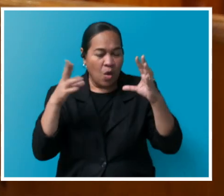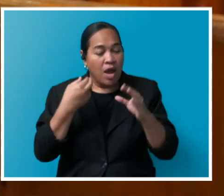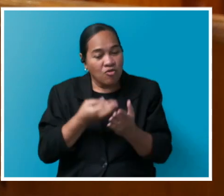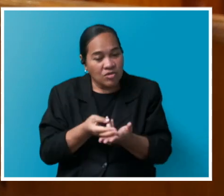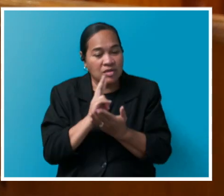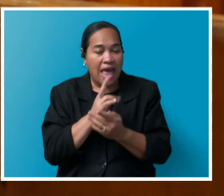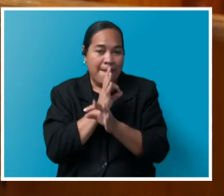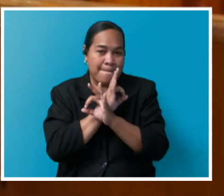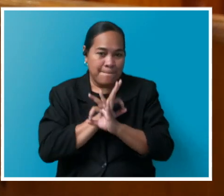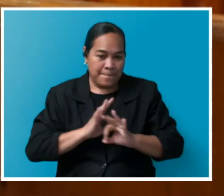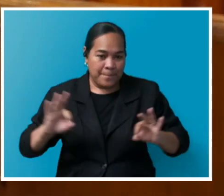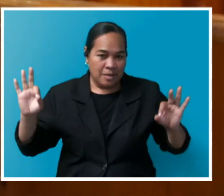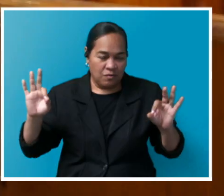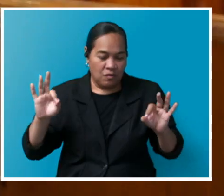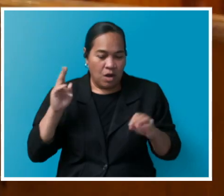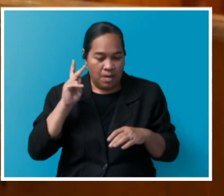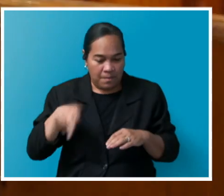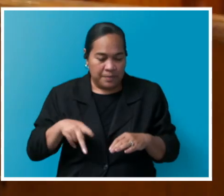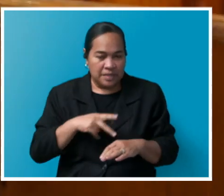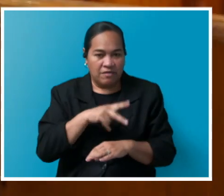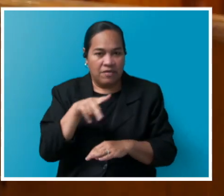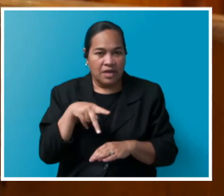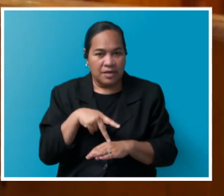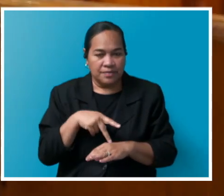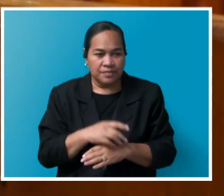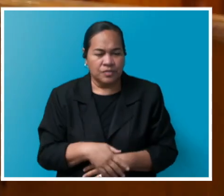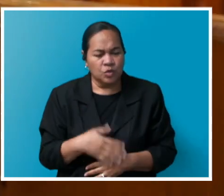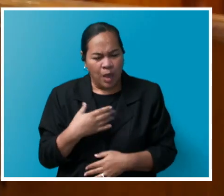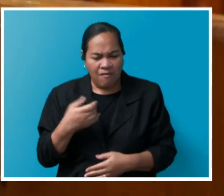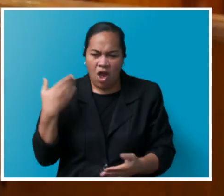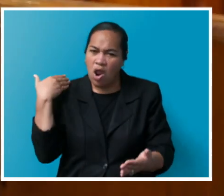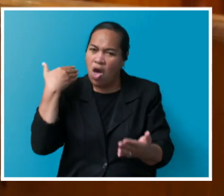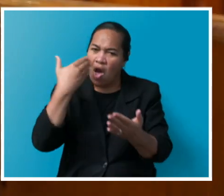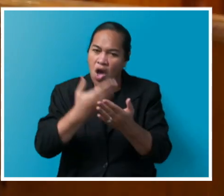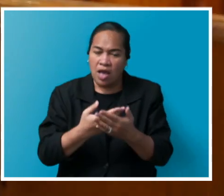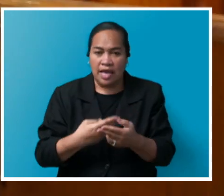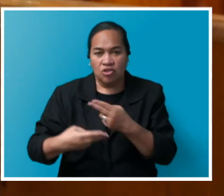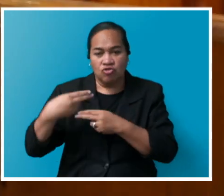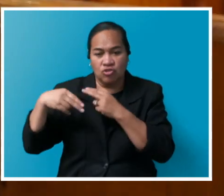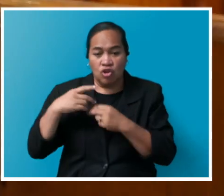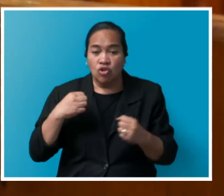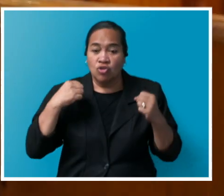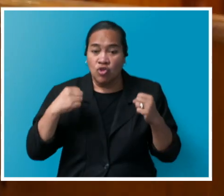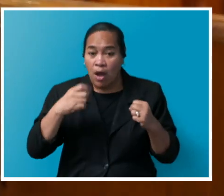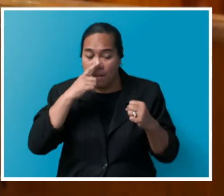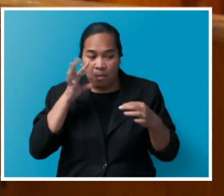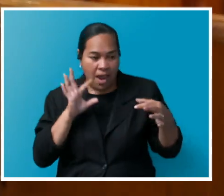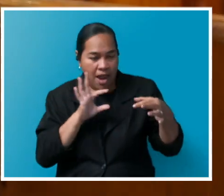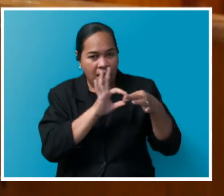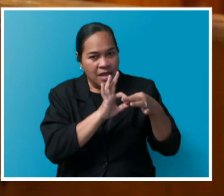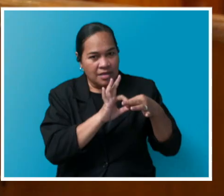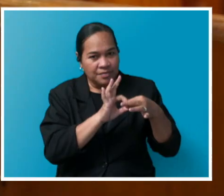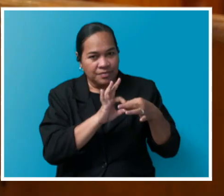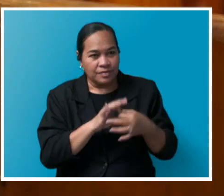peaceful Pacific region. We have a long history, Mr. Speaker, sir, of strong people-to-people links